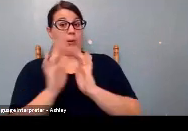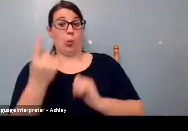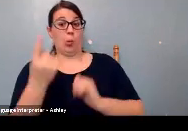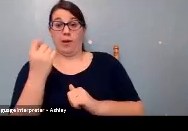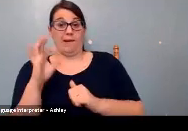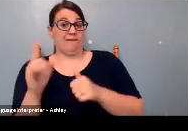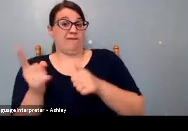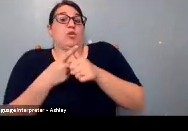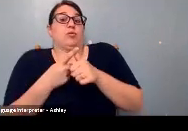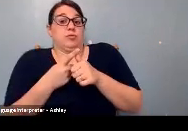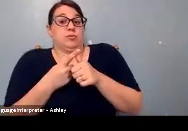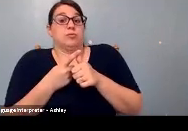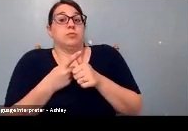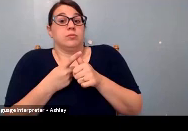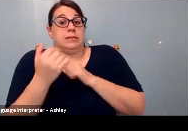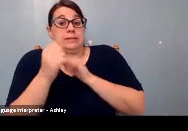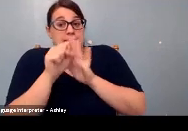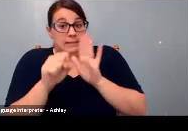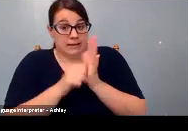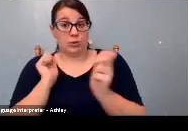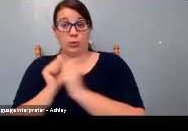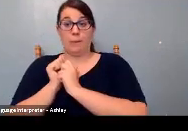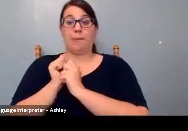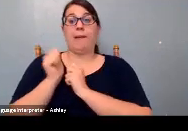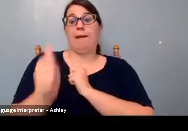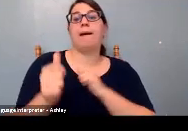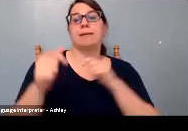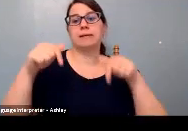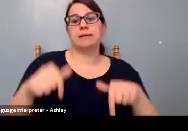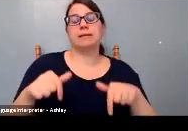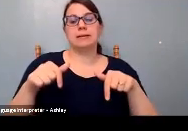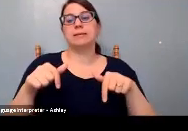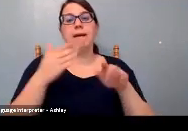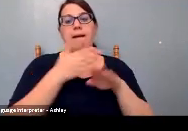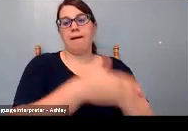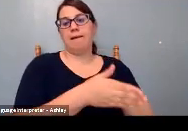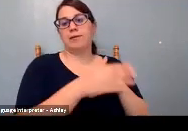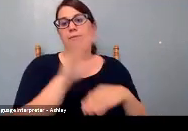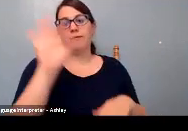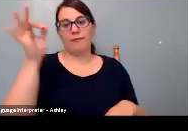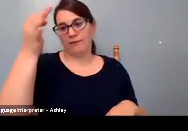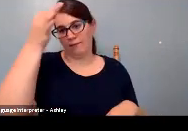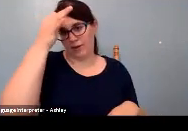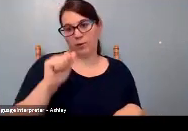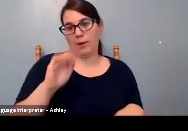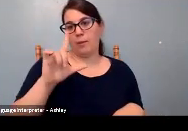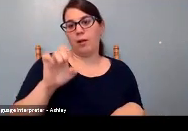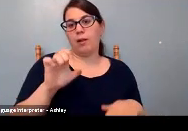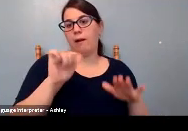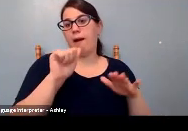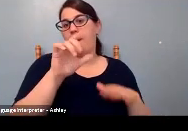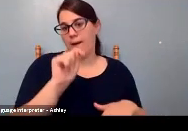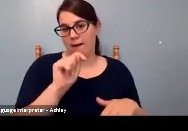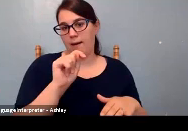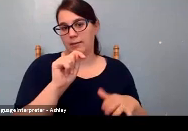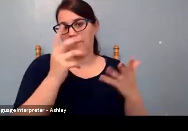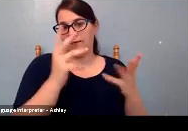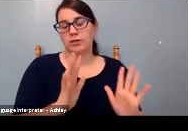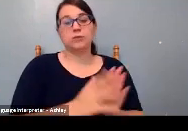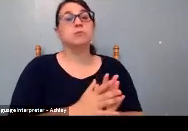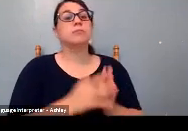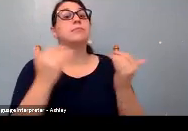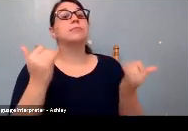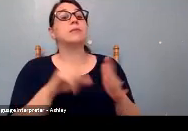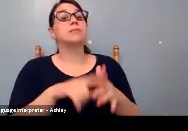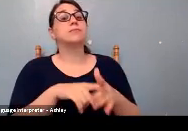in response to the passage of the Federal ABLE Act. So with all that said, let's get started. So